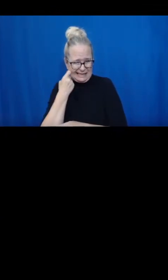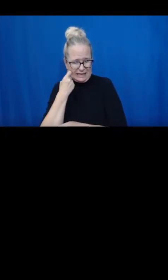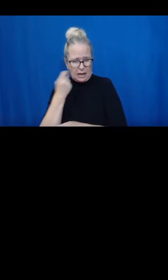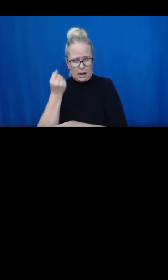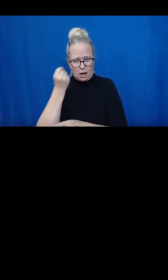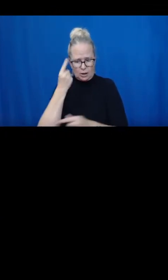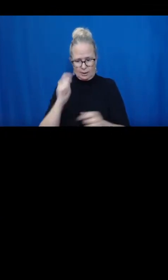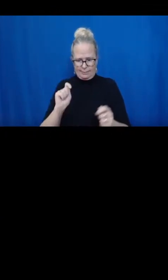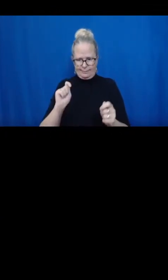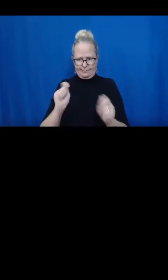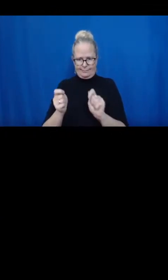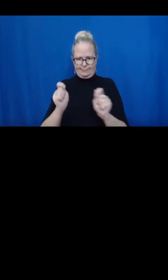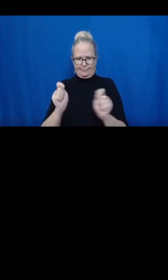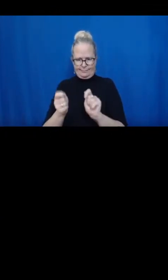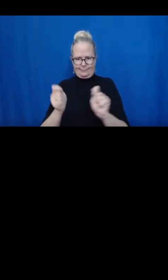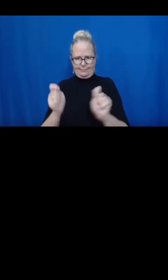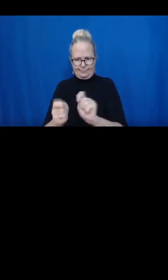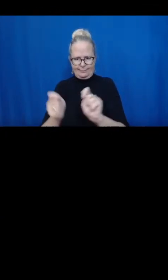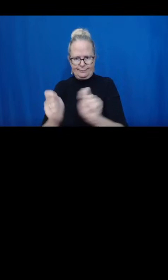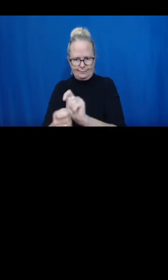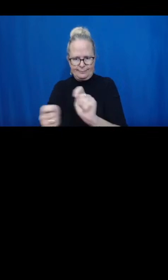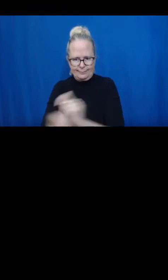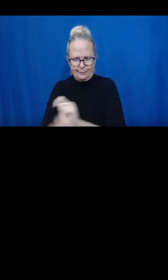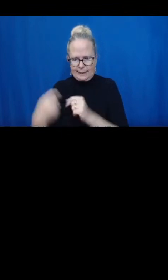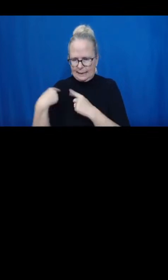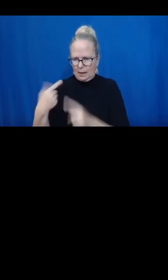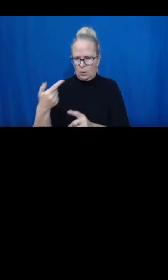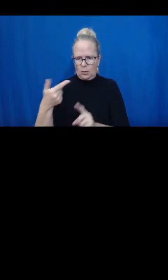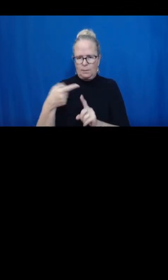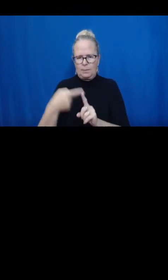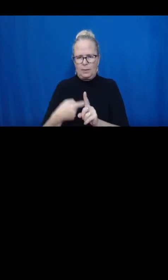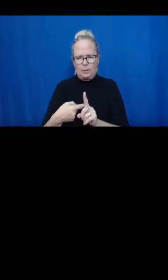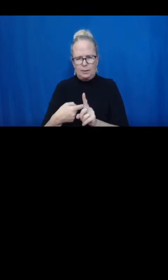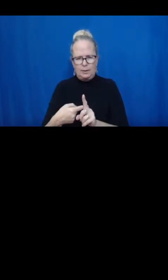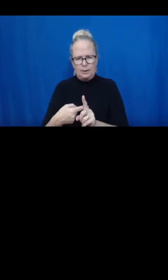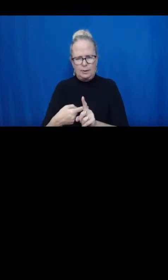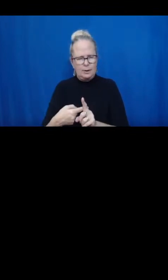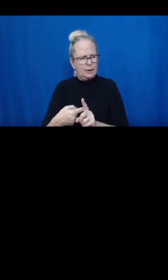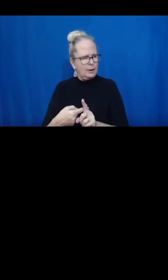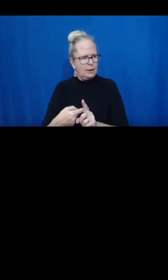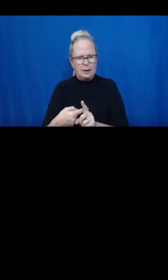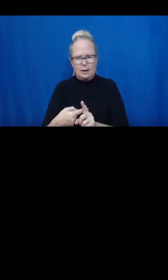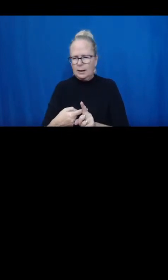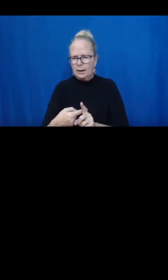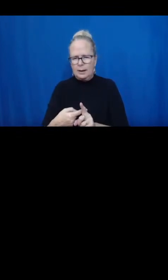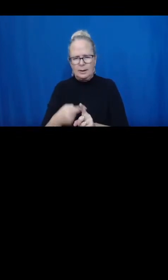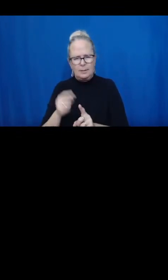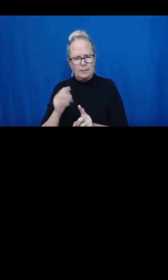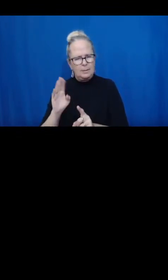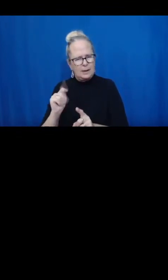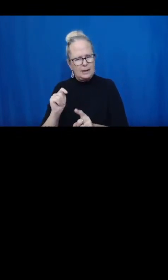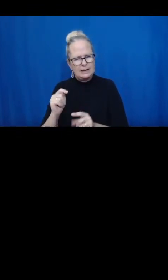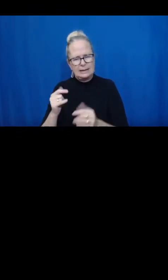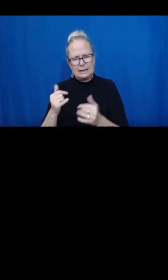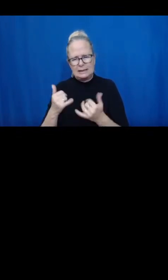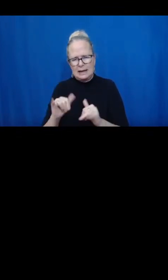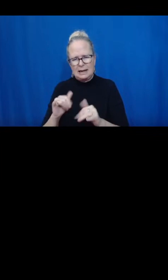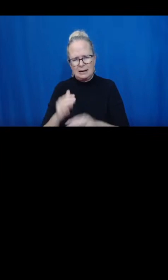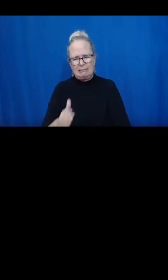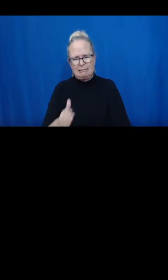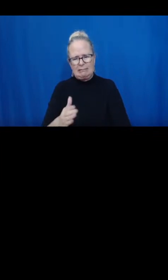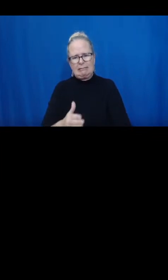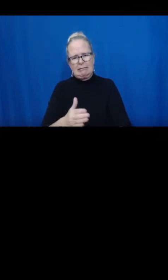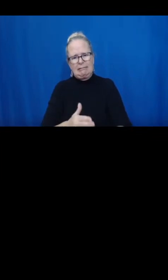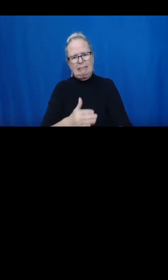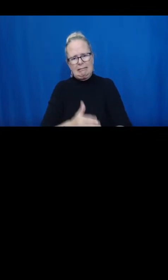made thanks to the contributions of a community that on a daily basis, I am amazed,